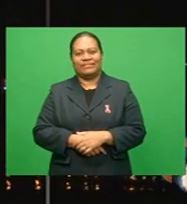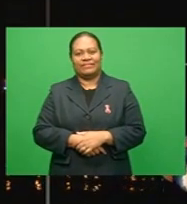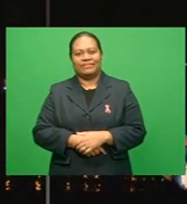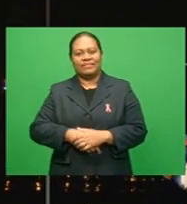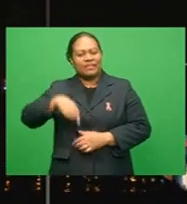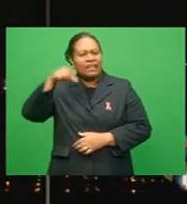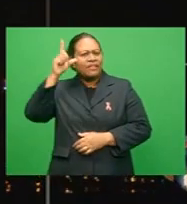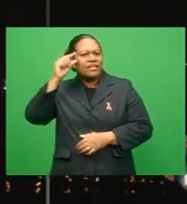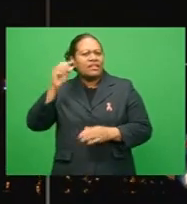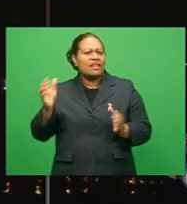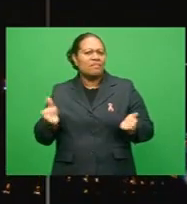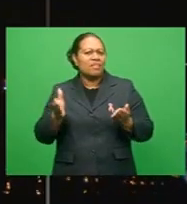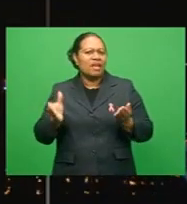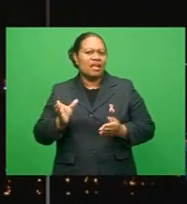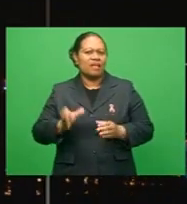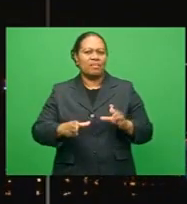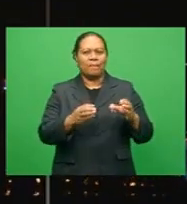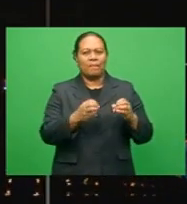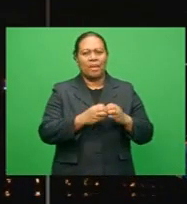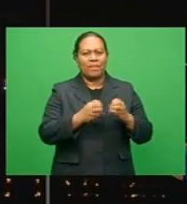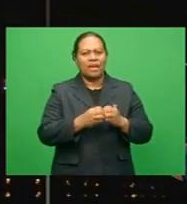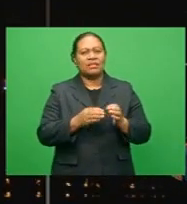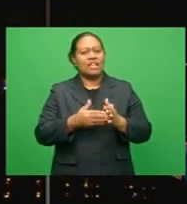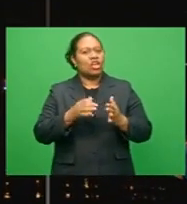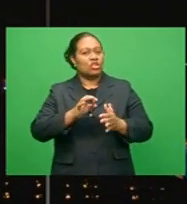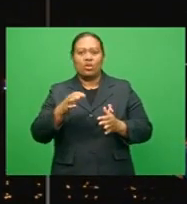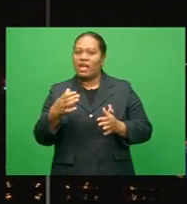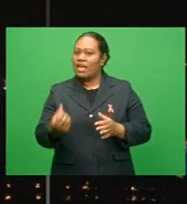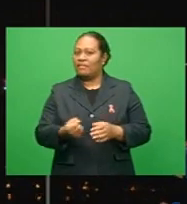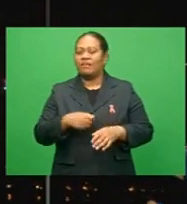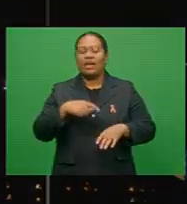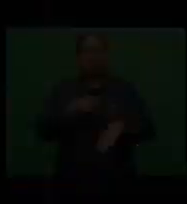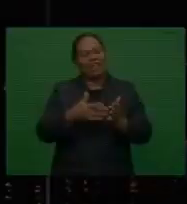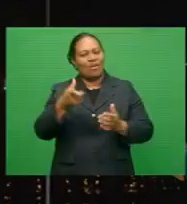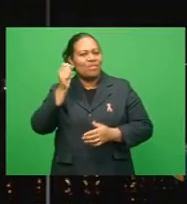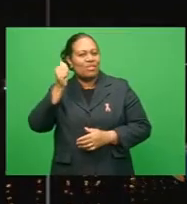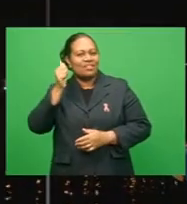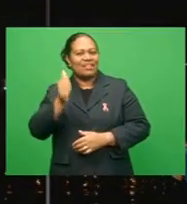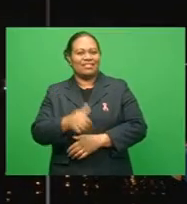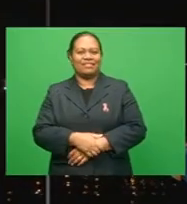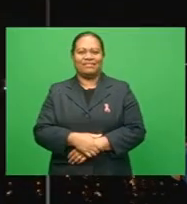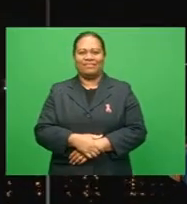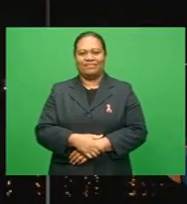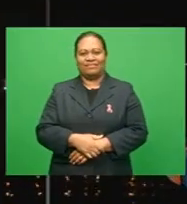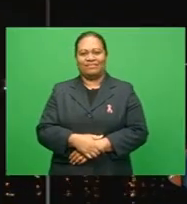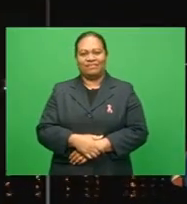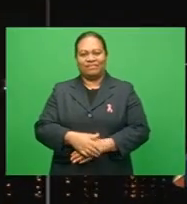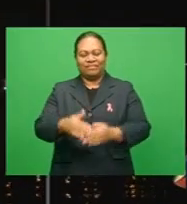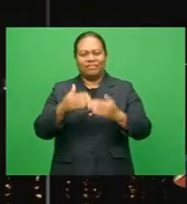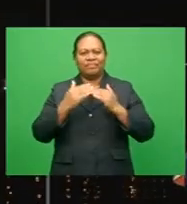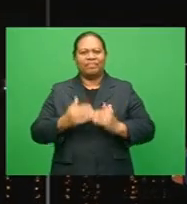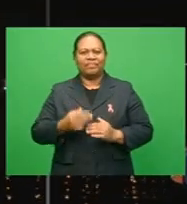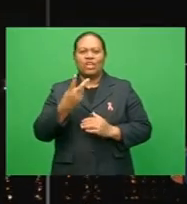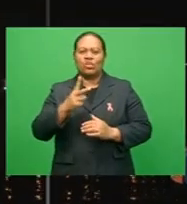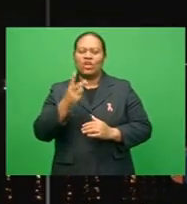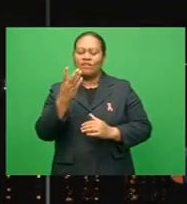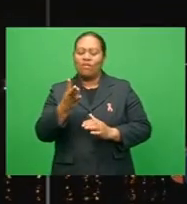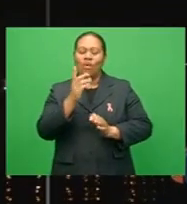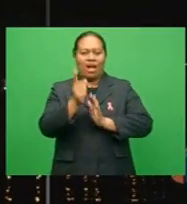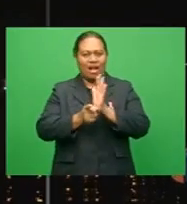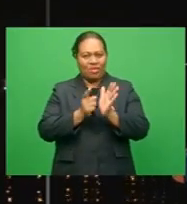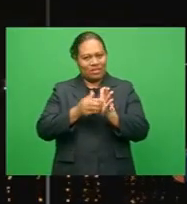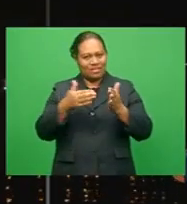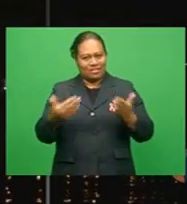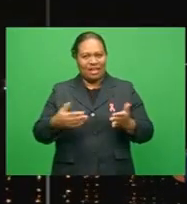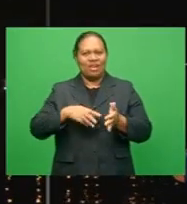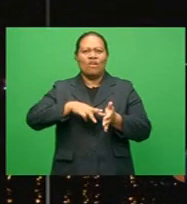The Fijian players in the Barbarian squad will not have a chance to face England tomorrow. 24 hours from the NRL Grand Final,